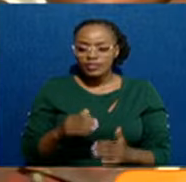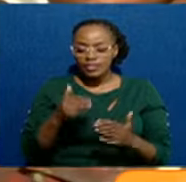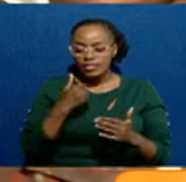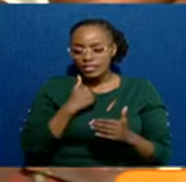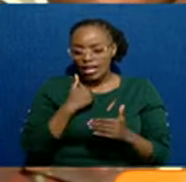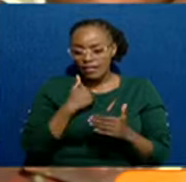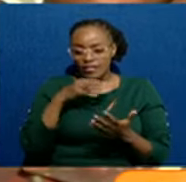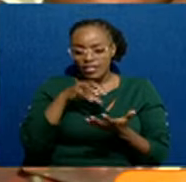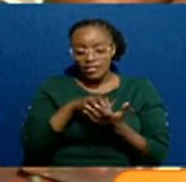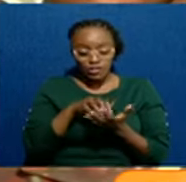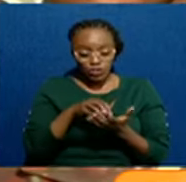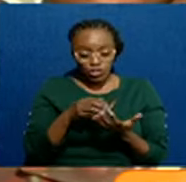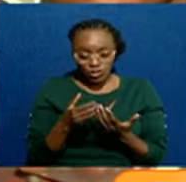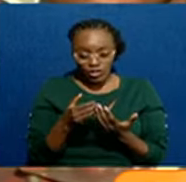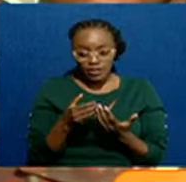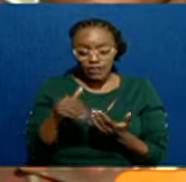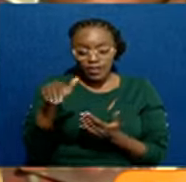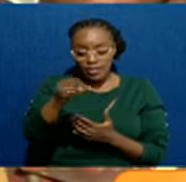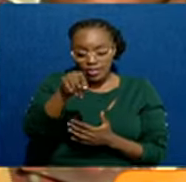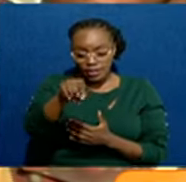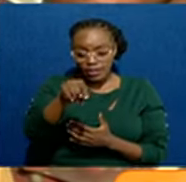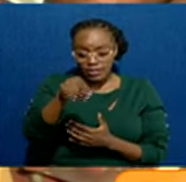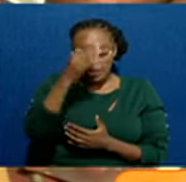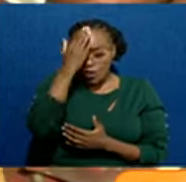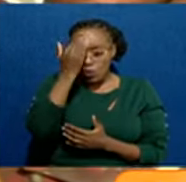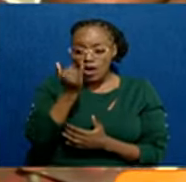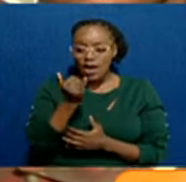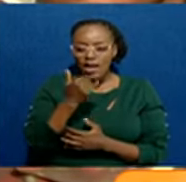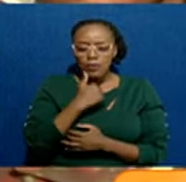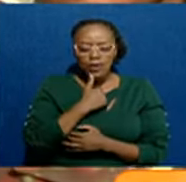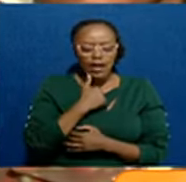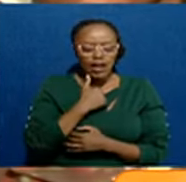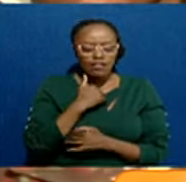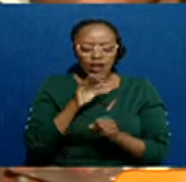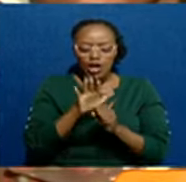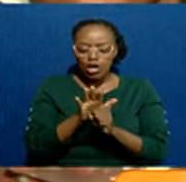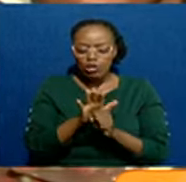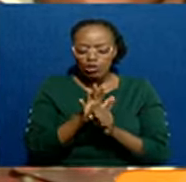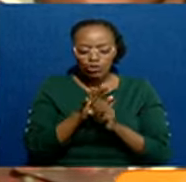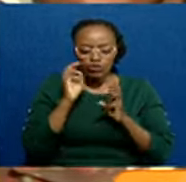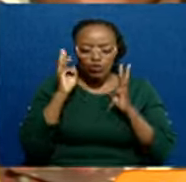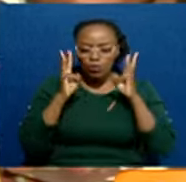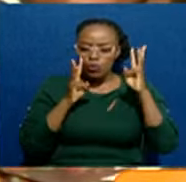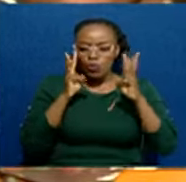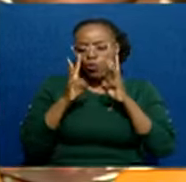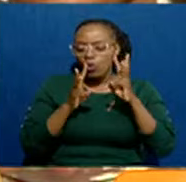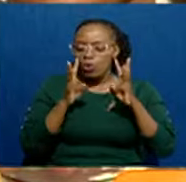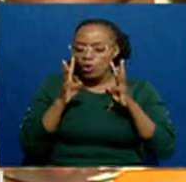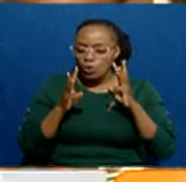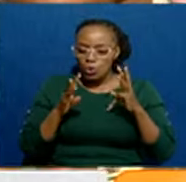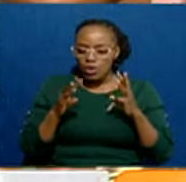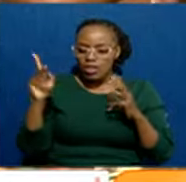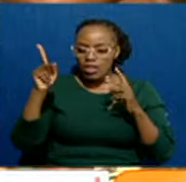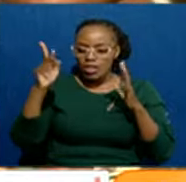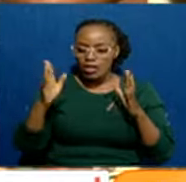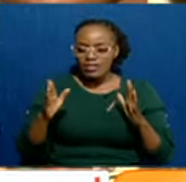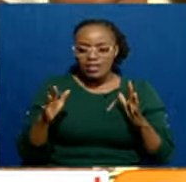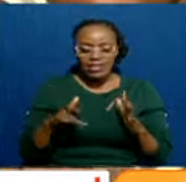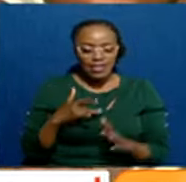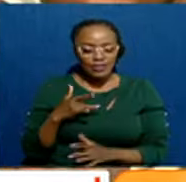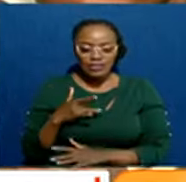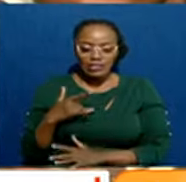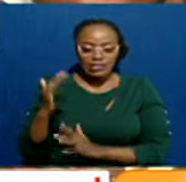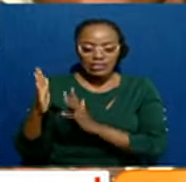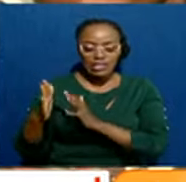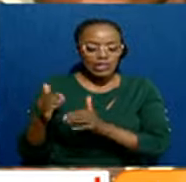nzuri katika sehemu hiyo kwa sababu kumekuwa na hali ya taharuki, wananchi wakiwa na hofia usalama wao.